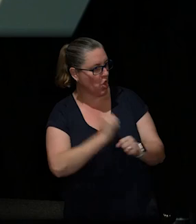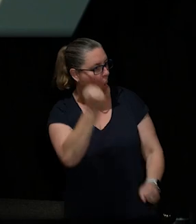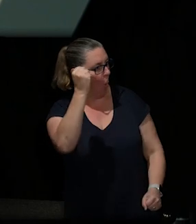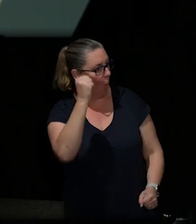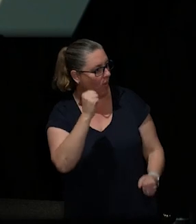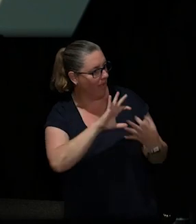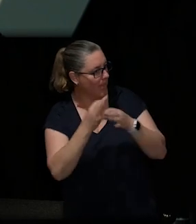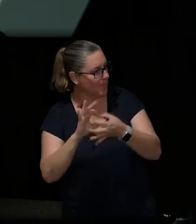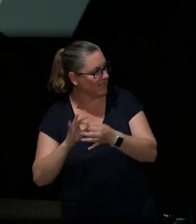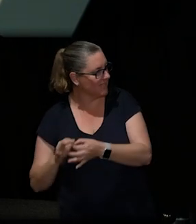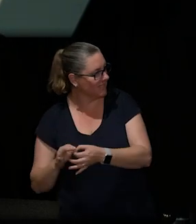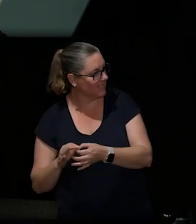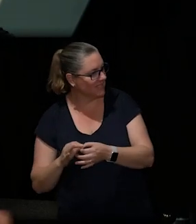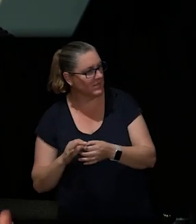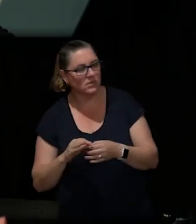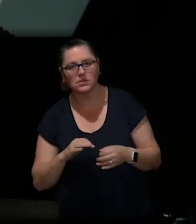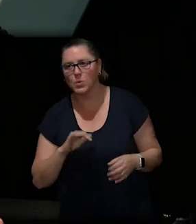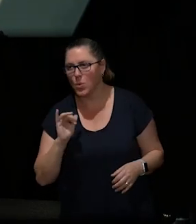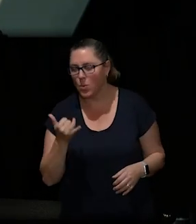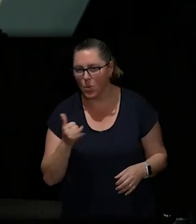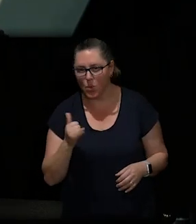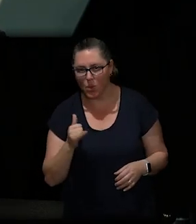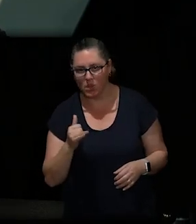then you turn 28.